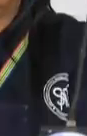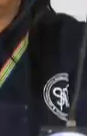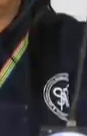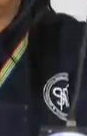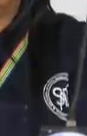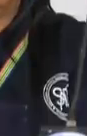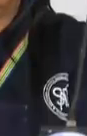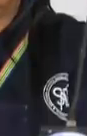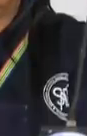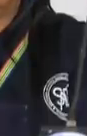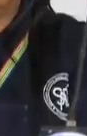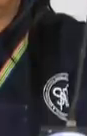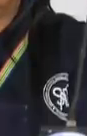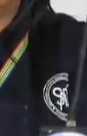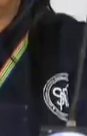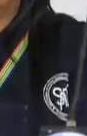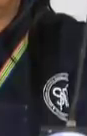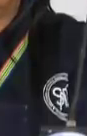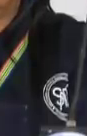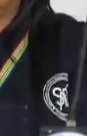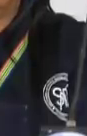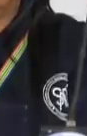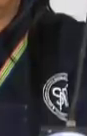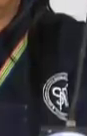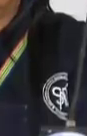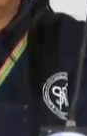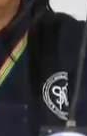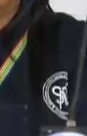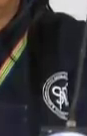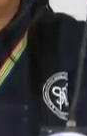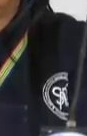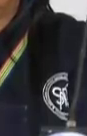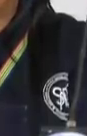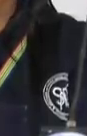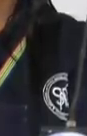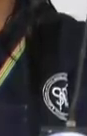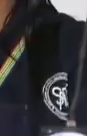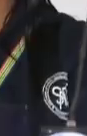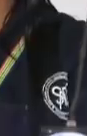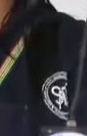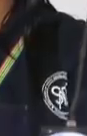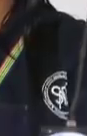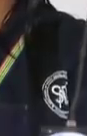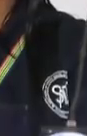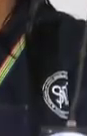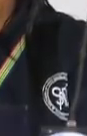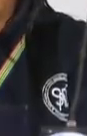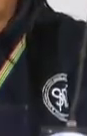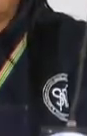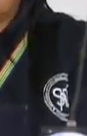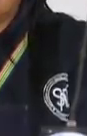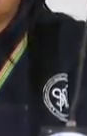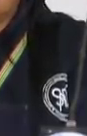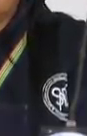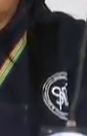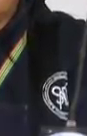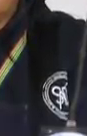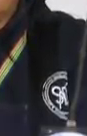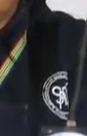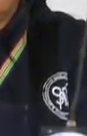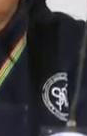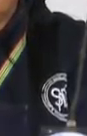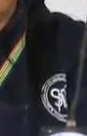of procedures, has a set of standards that they follow. We will decide on the basis of the standards that our